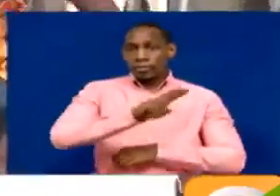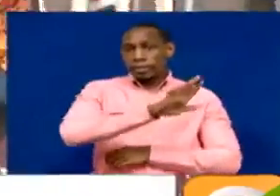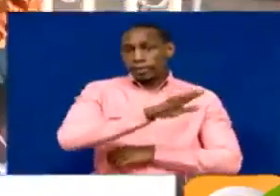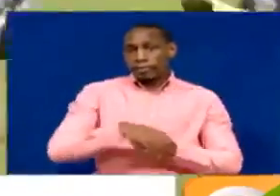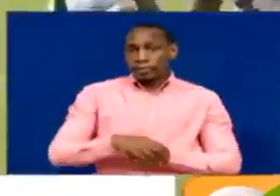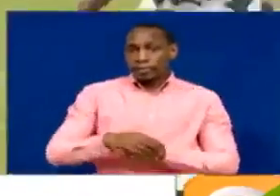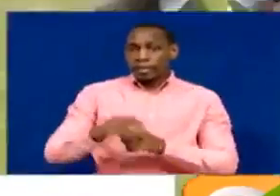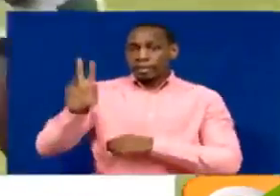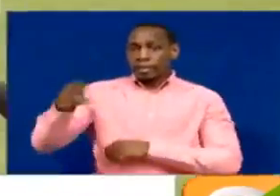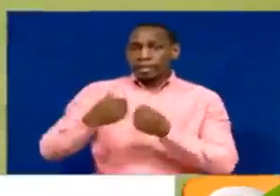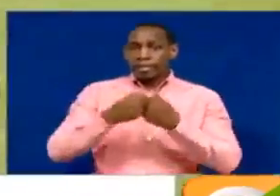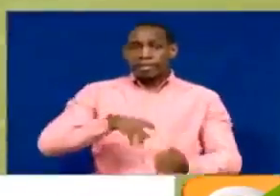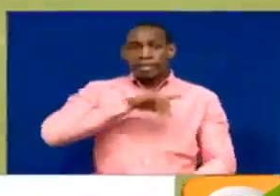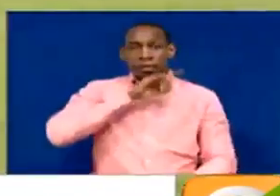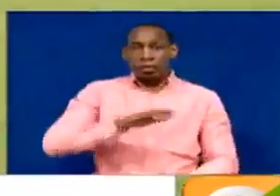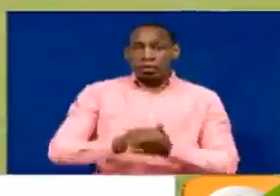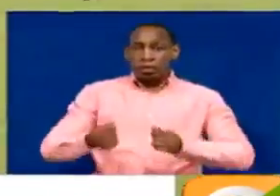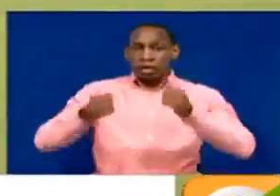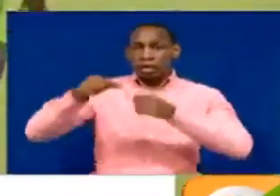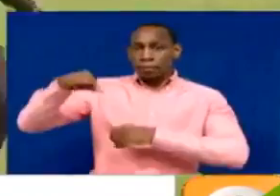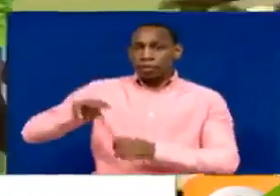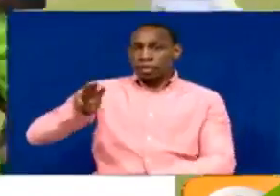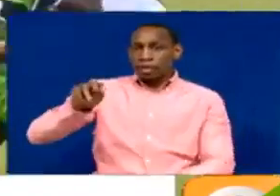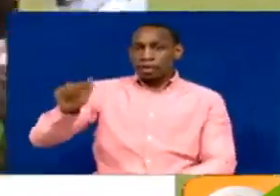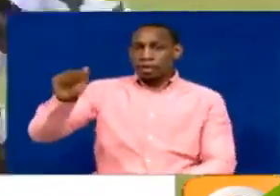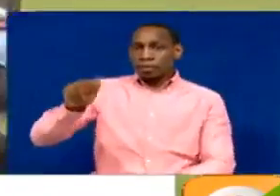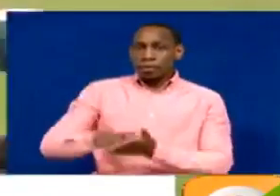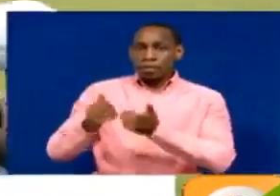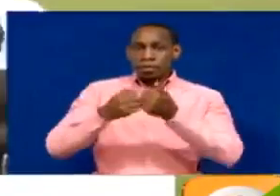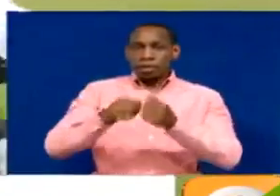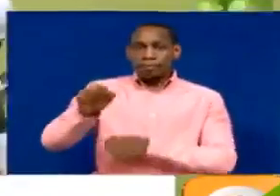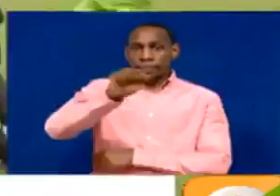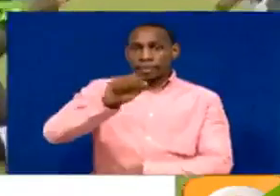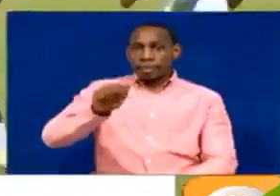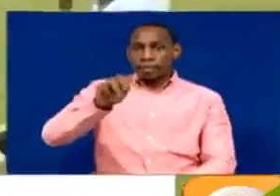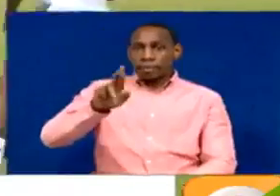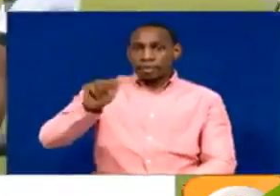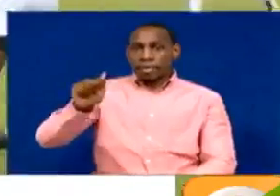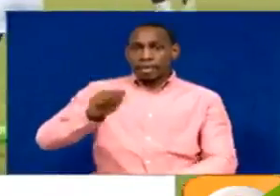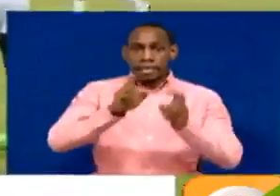31-21. Shujaa will face Uganda in the Cup quarters, while Moranzu will tackle Samurai International.